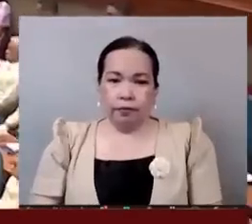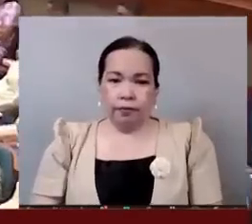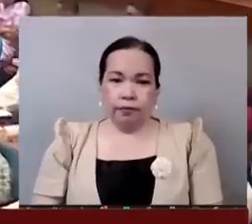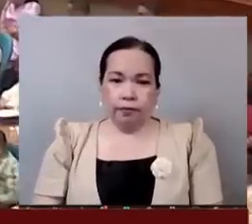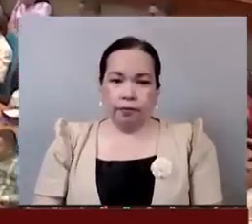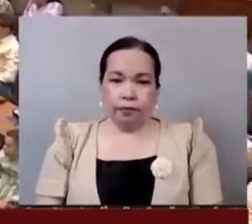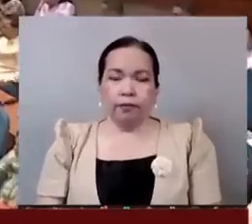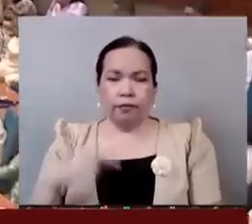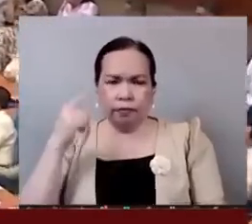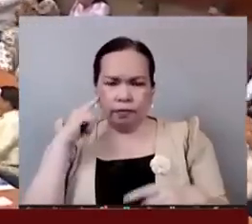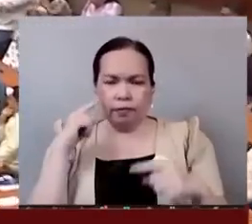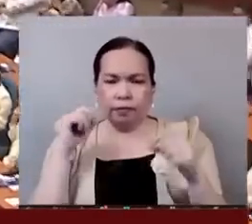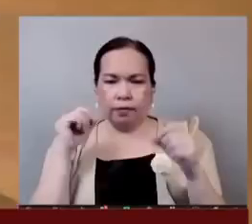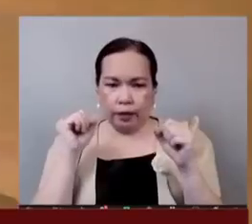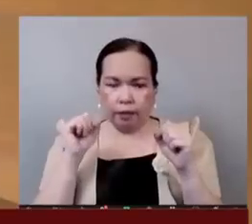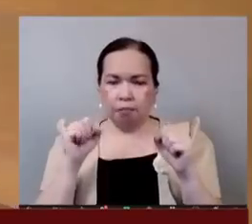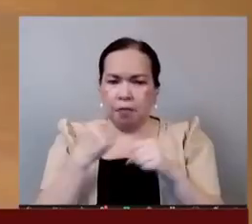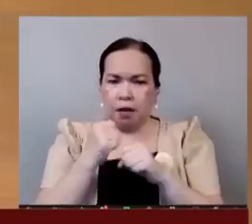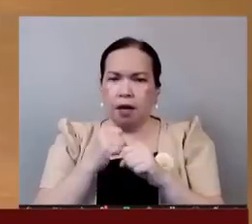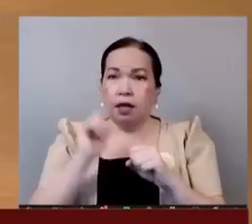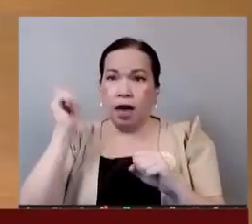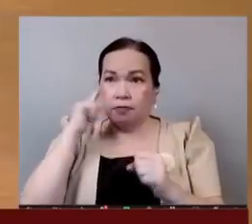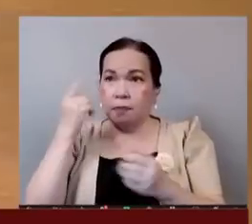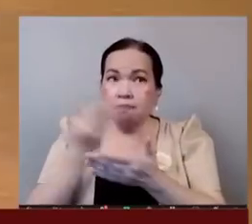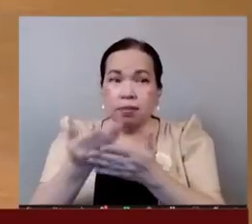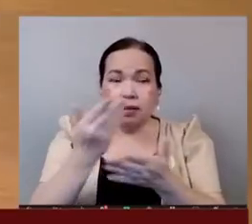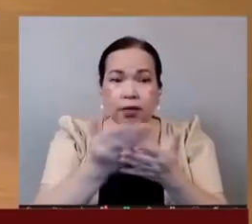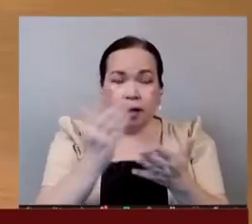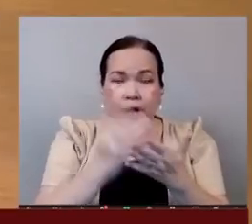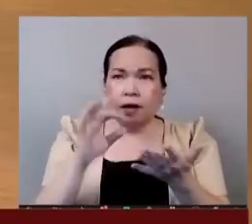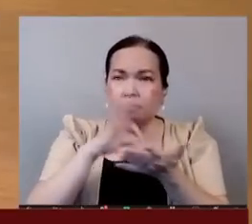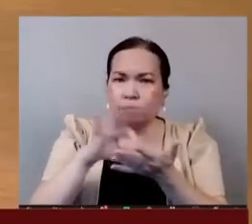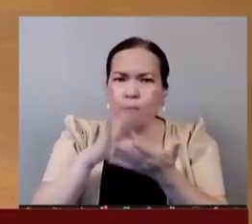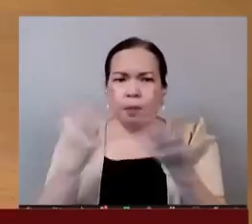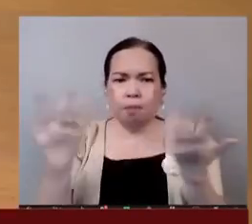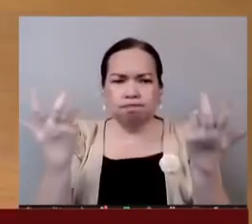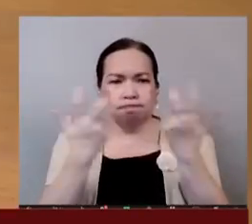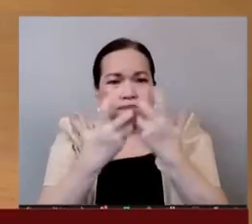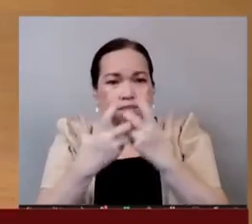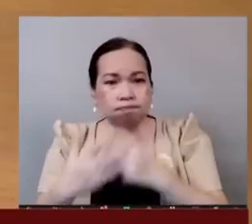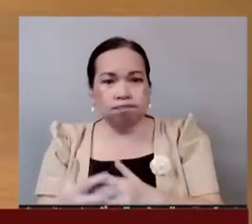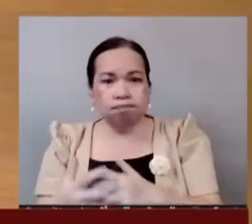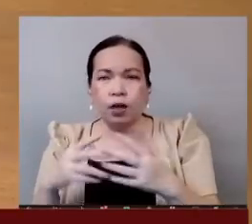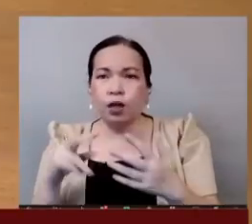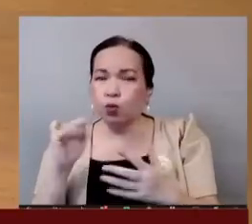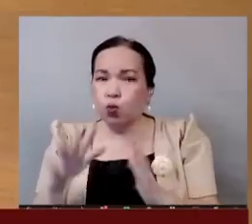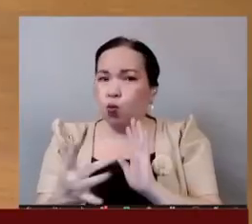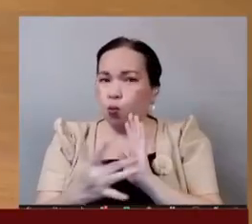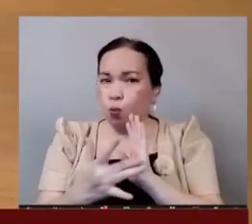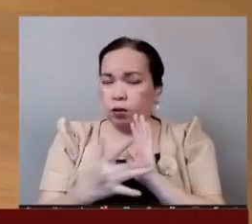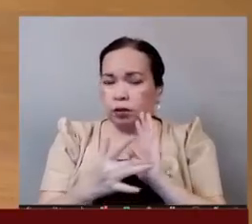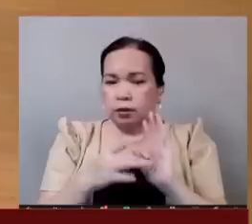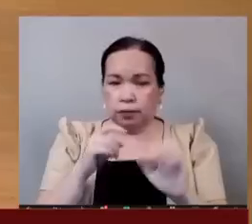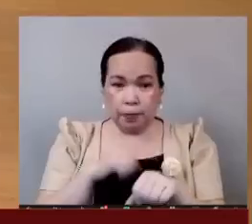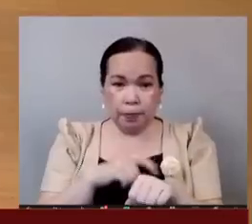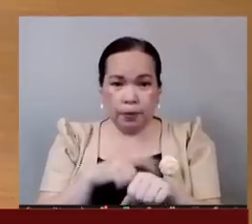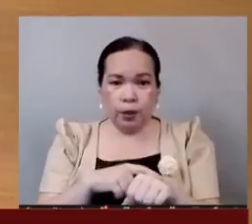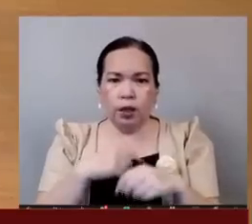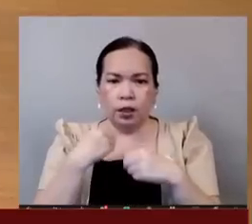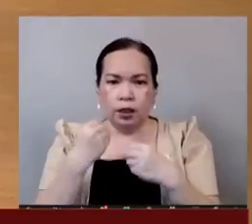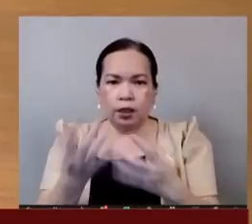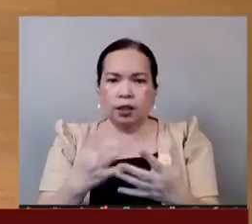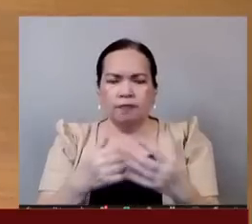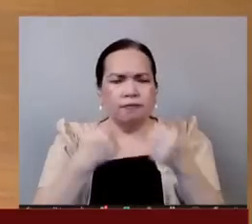This to make government procurement and auditing more attuned to these changing times. We will give effect to the mandate